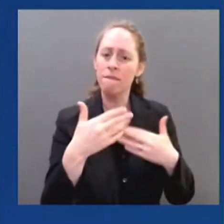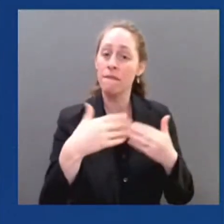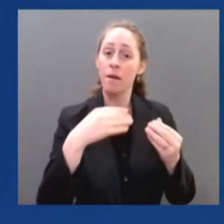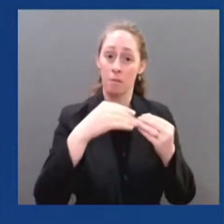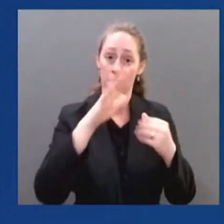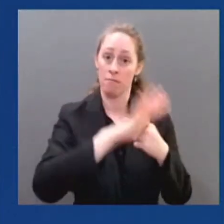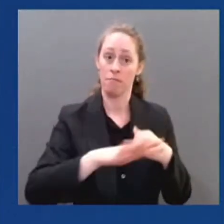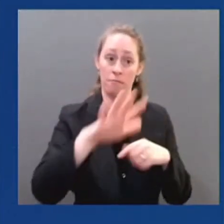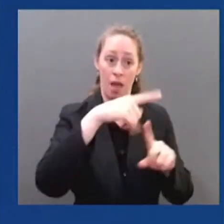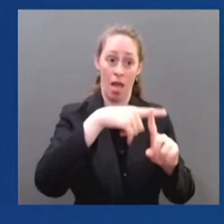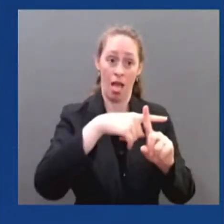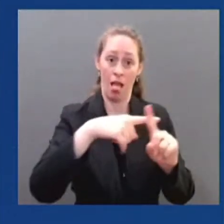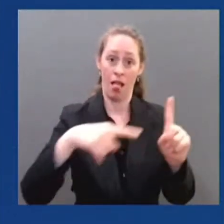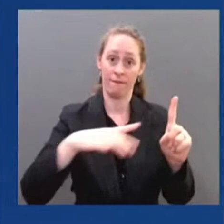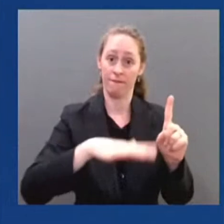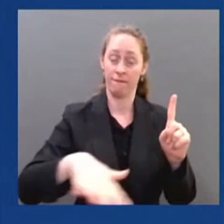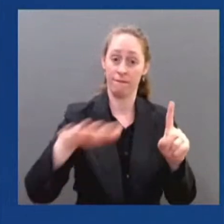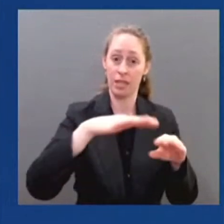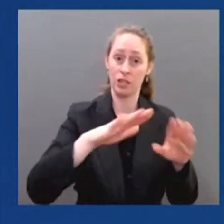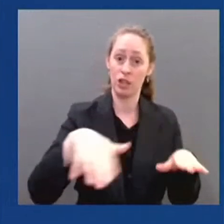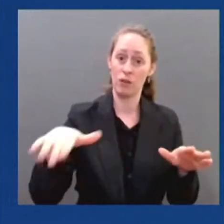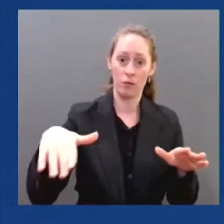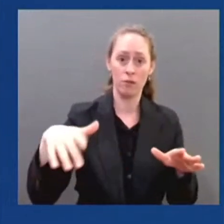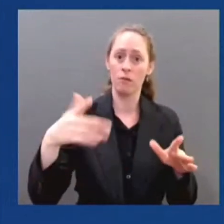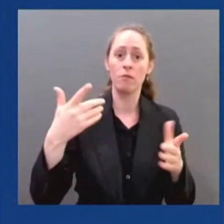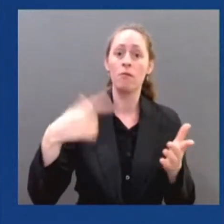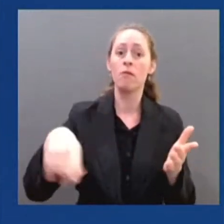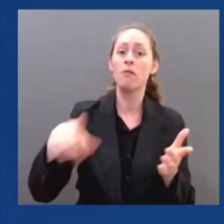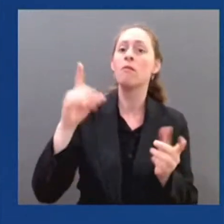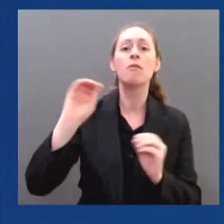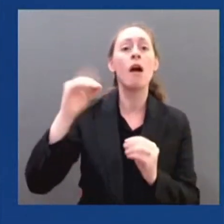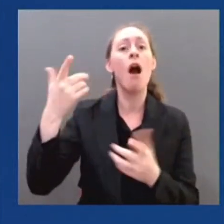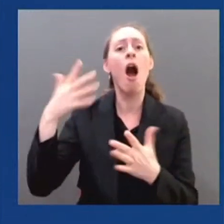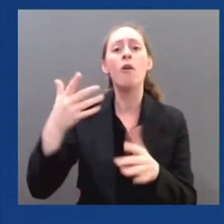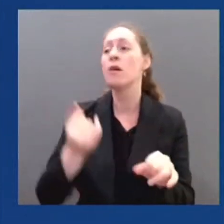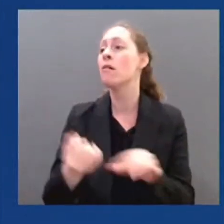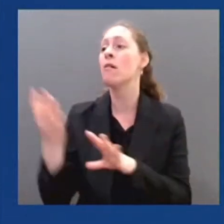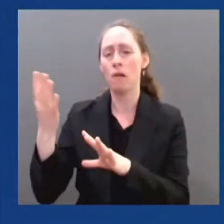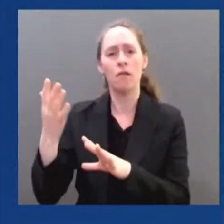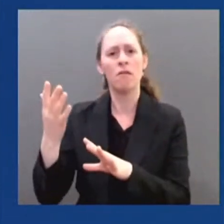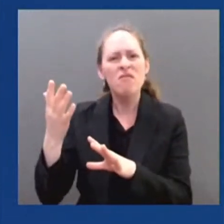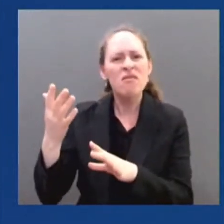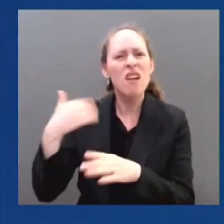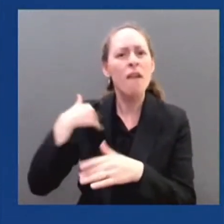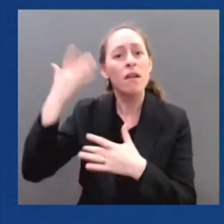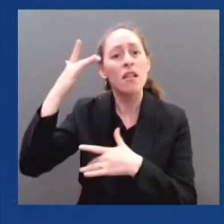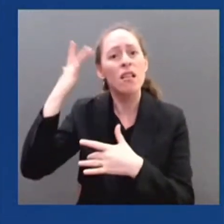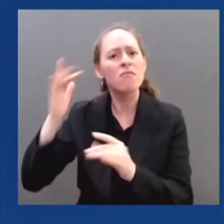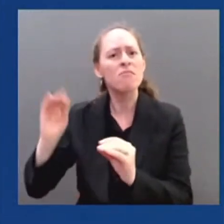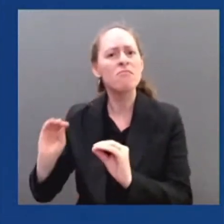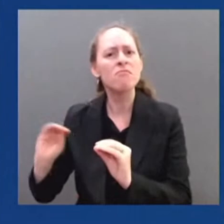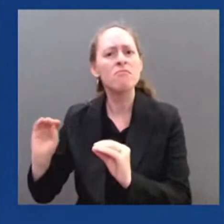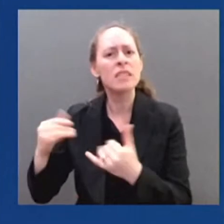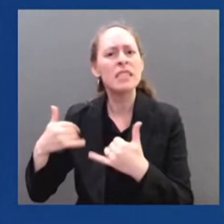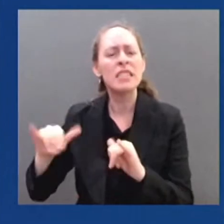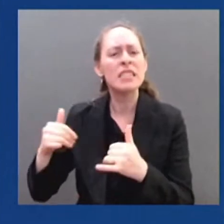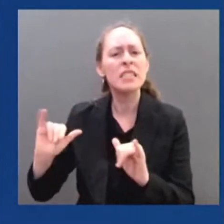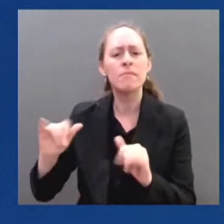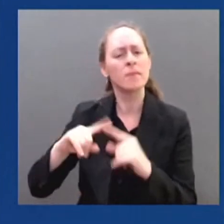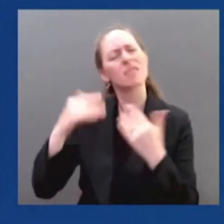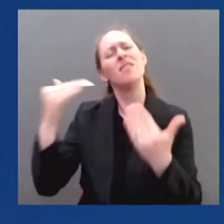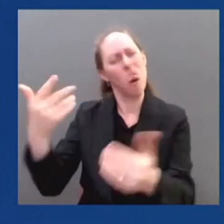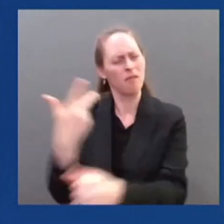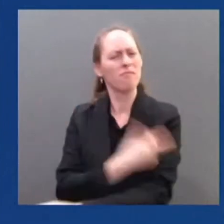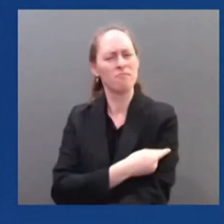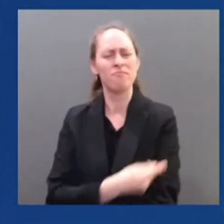who've previously had COVID-19 can also still benefit from a COVID-19 vaccine. Evidence has shown that vaccine